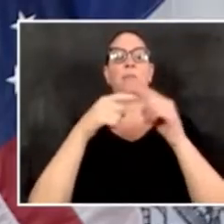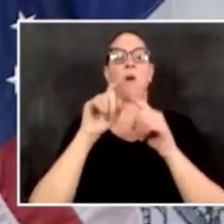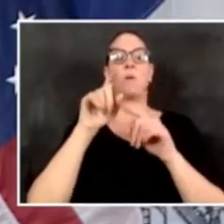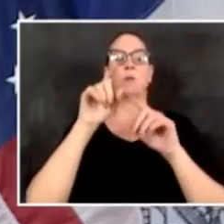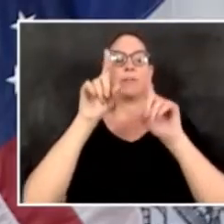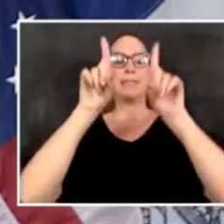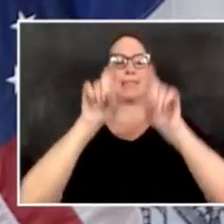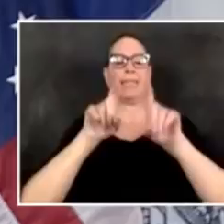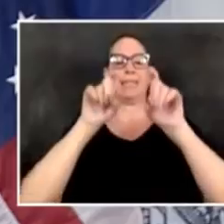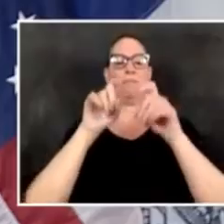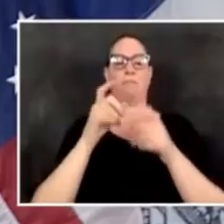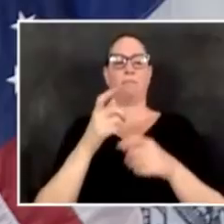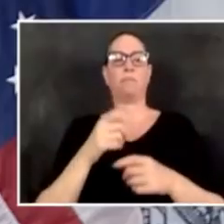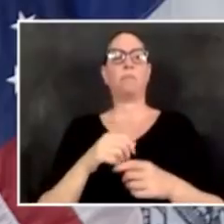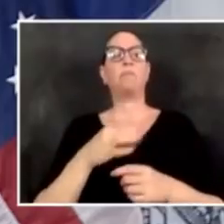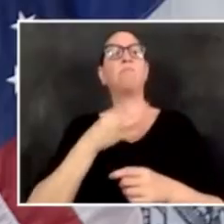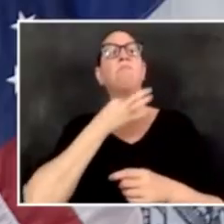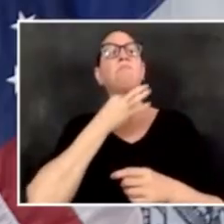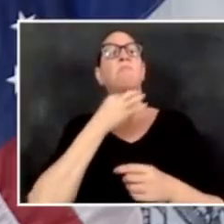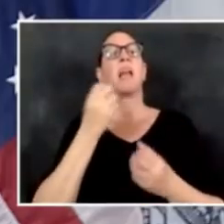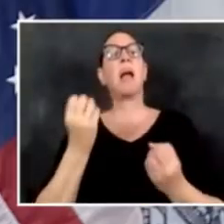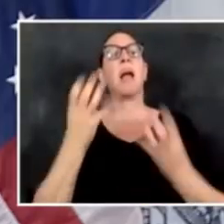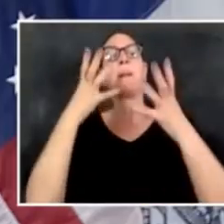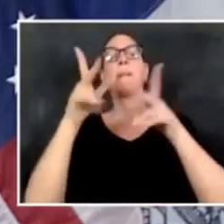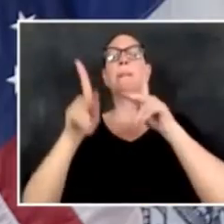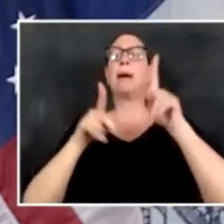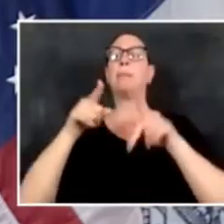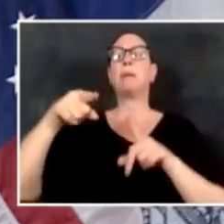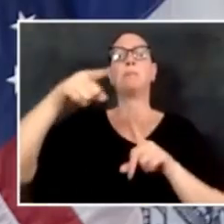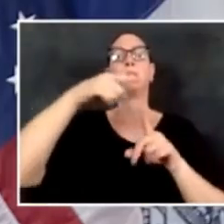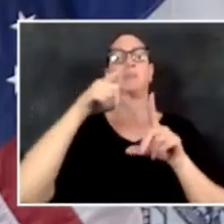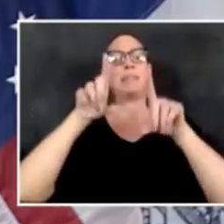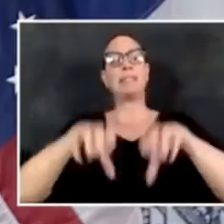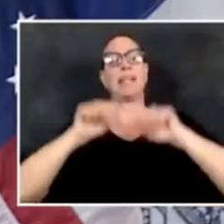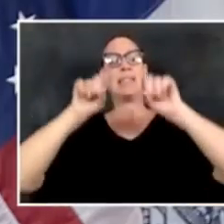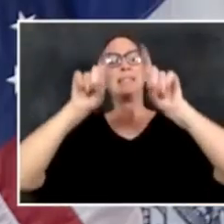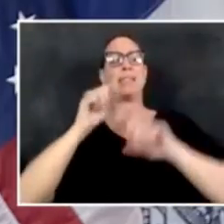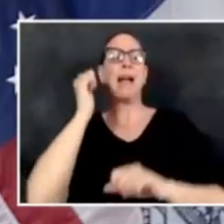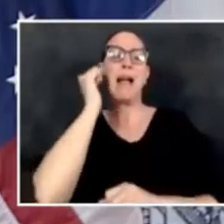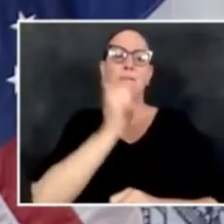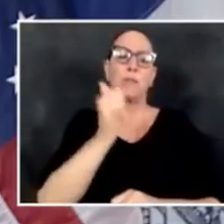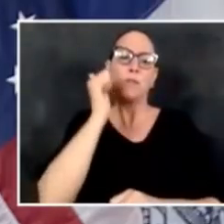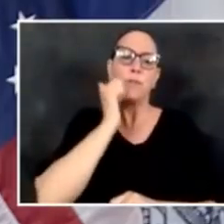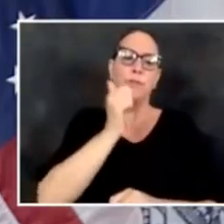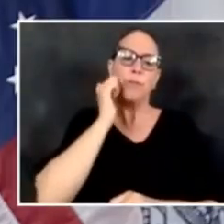day, how that compares with 2 or 3 weeks ago,